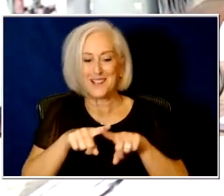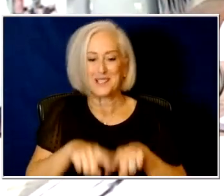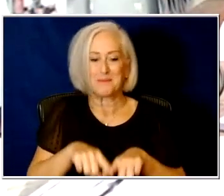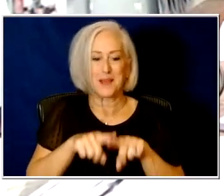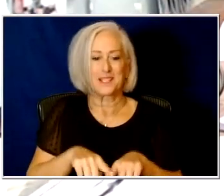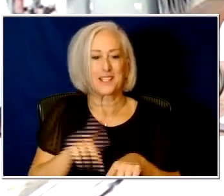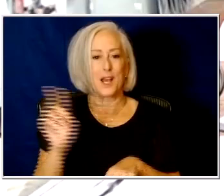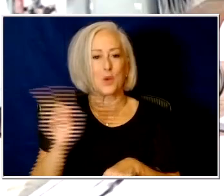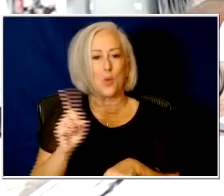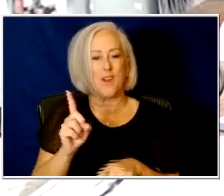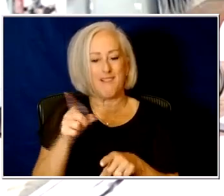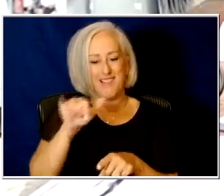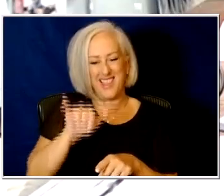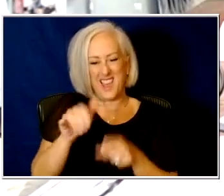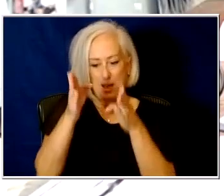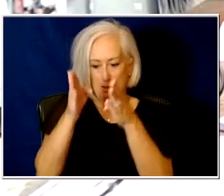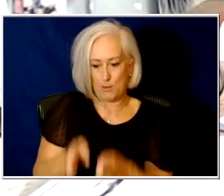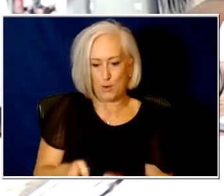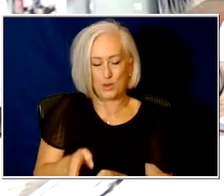somebody is in the